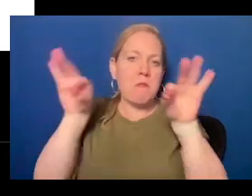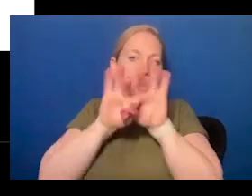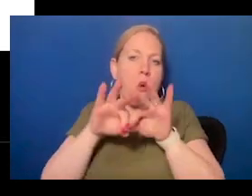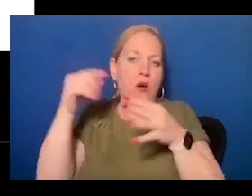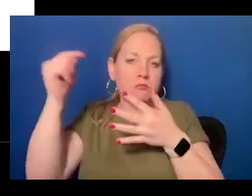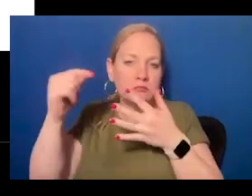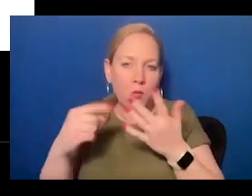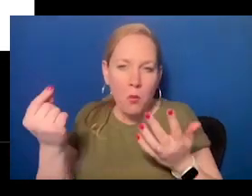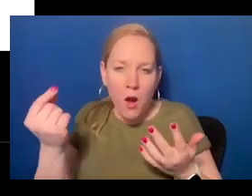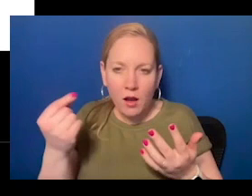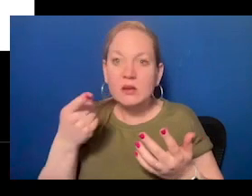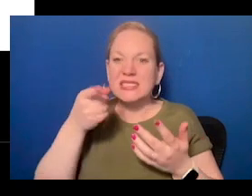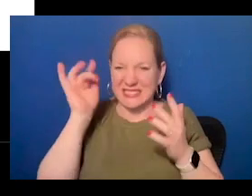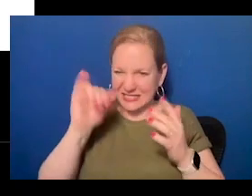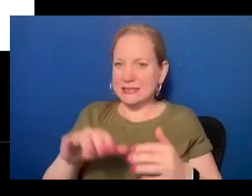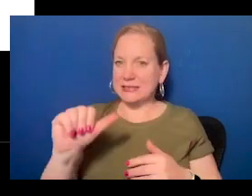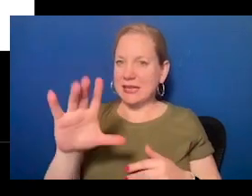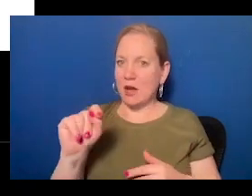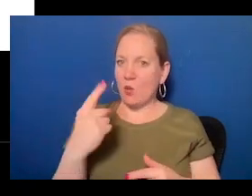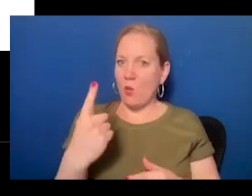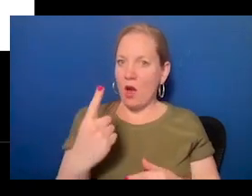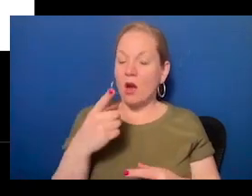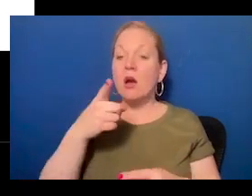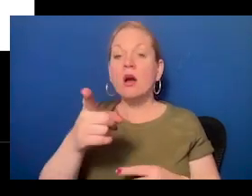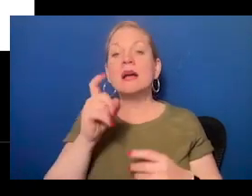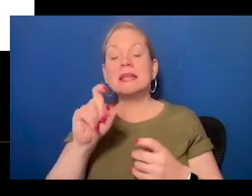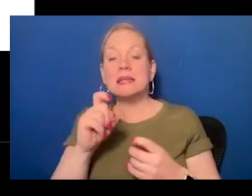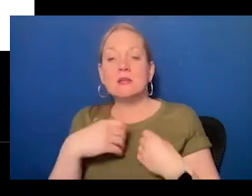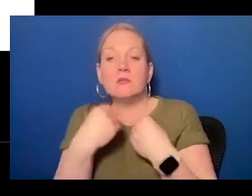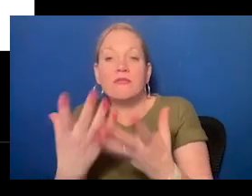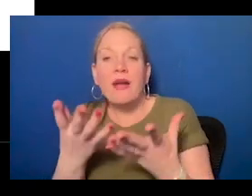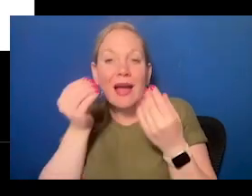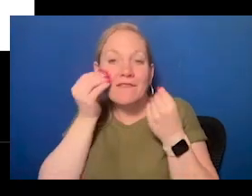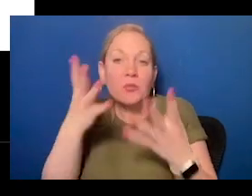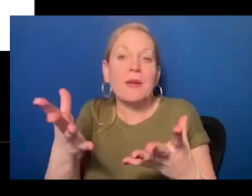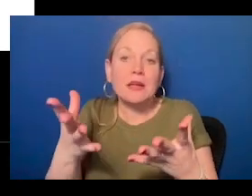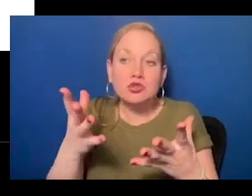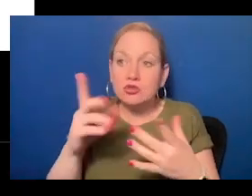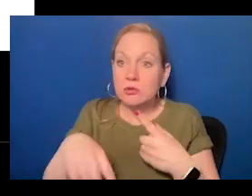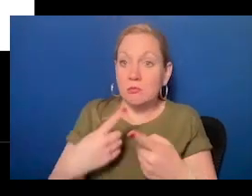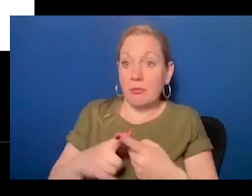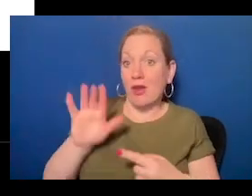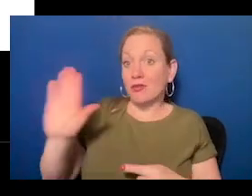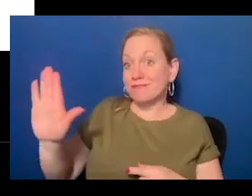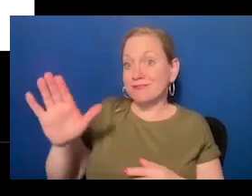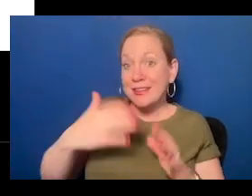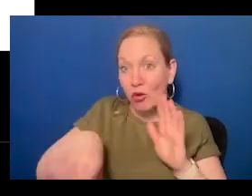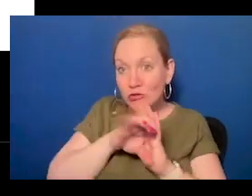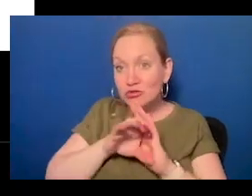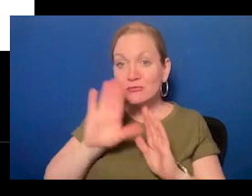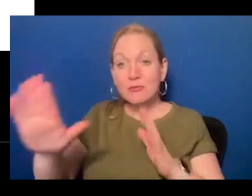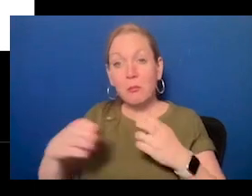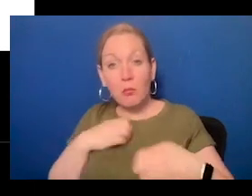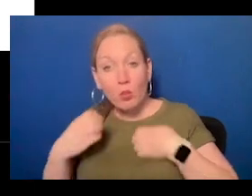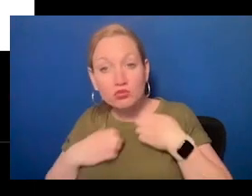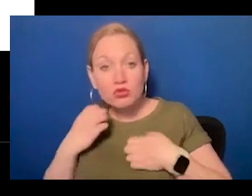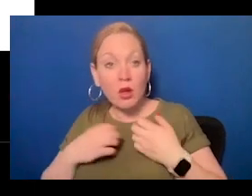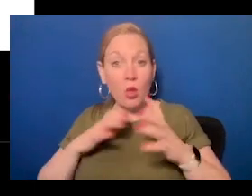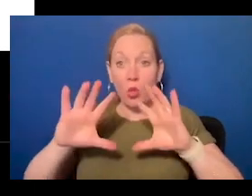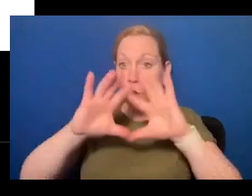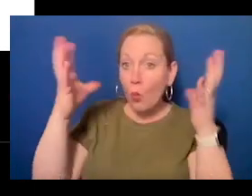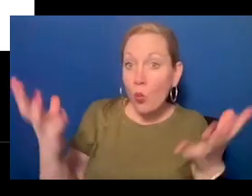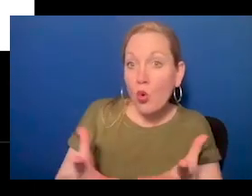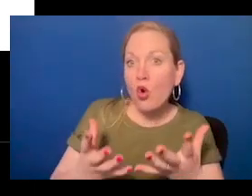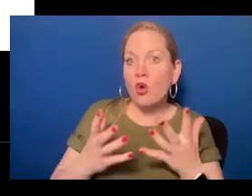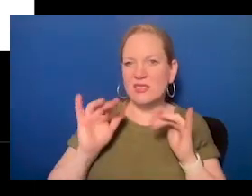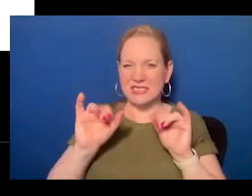is where you're setting up all of those pieces of information, including information about the world that's just going to serve your character's arc. It's